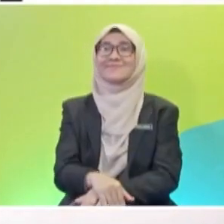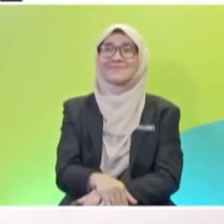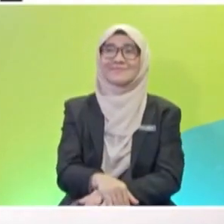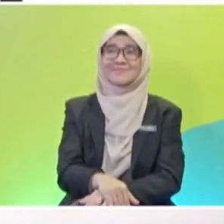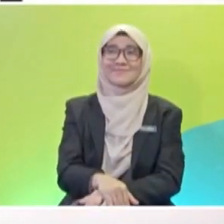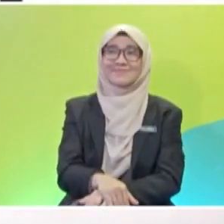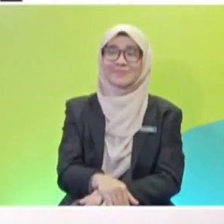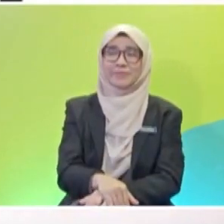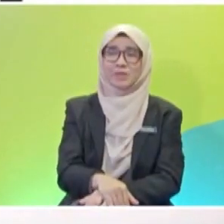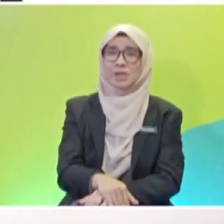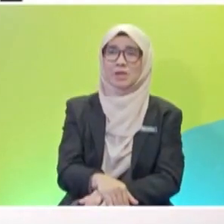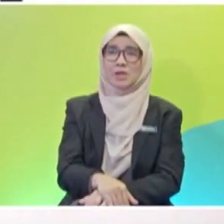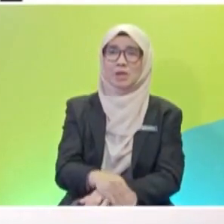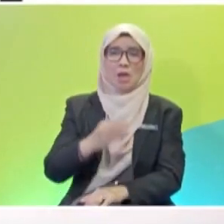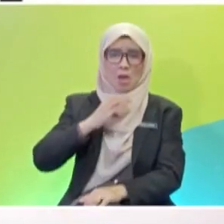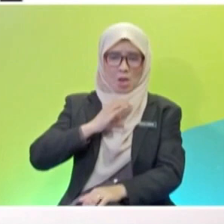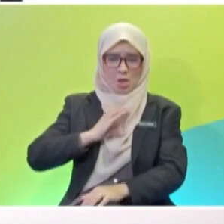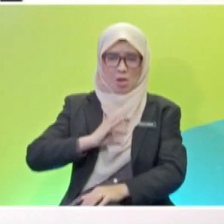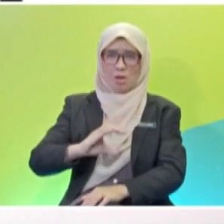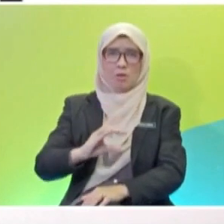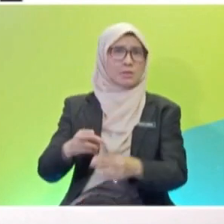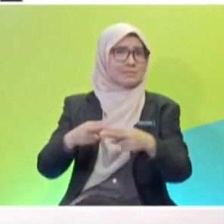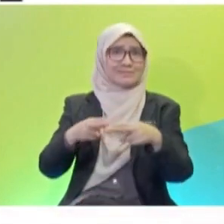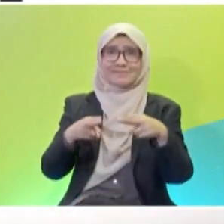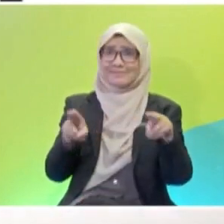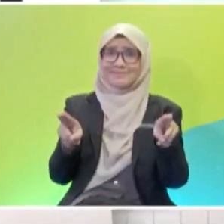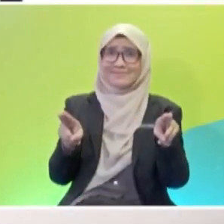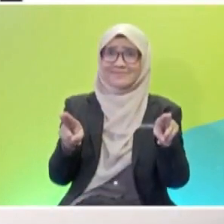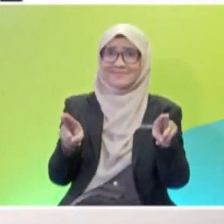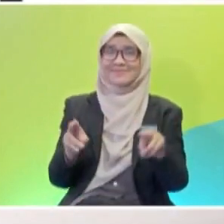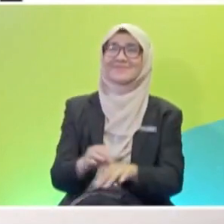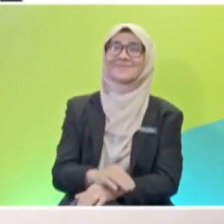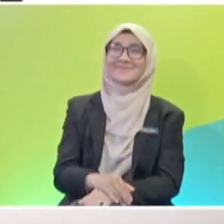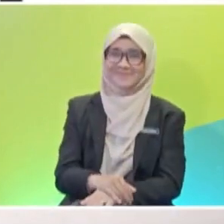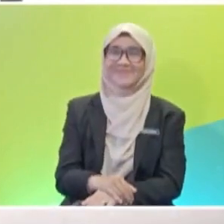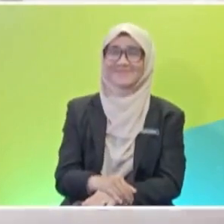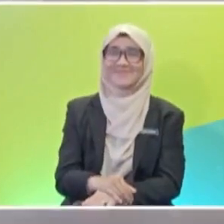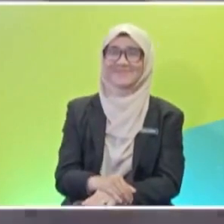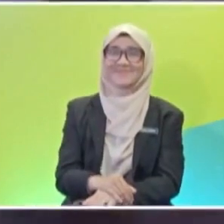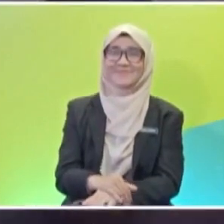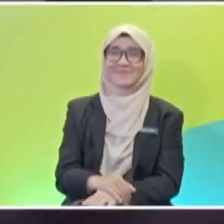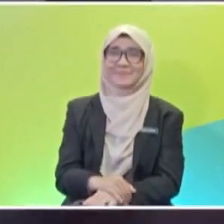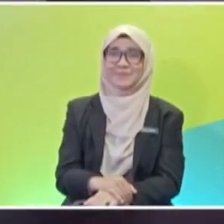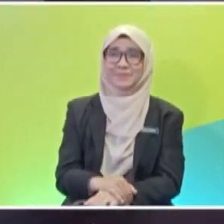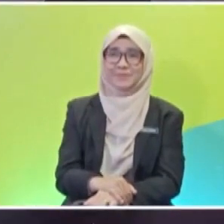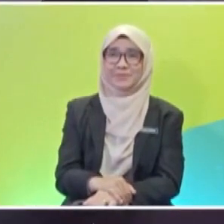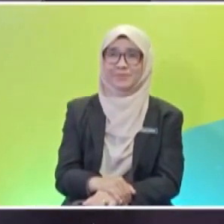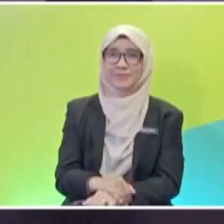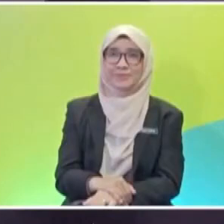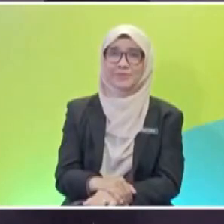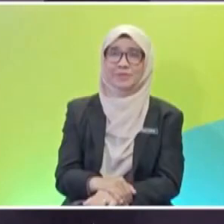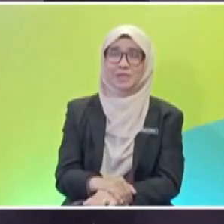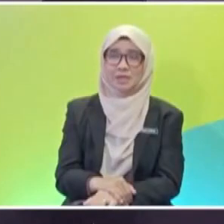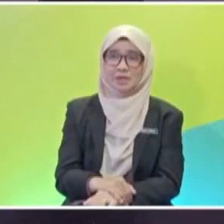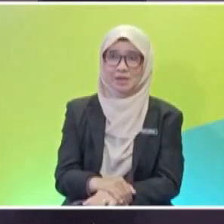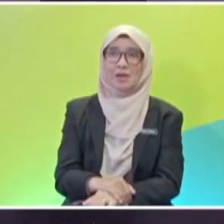losing the self-confidence. All right. Okay. Thank you very much. I like that answer. So for you, it's a straight